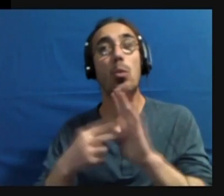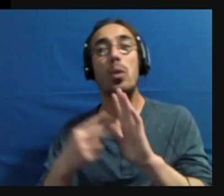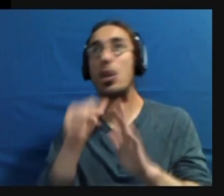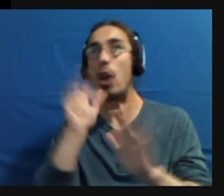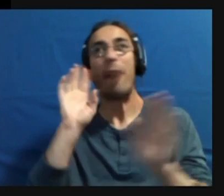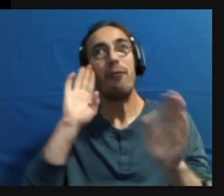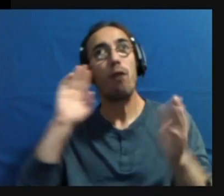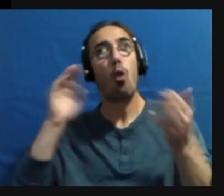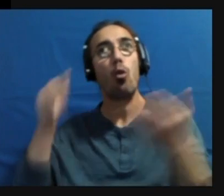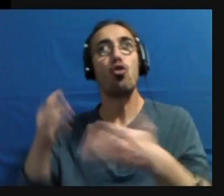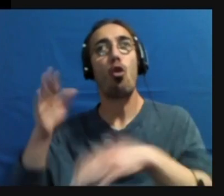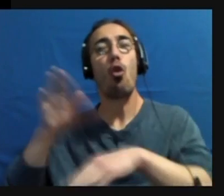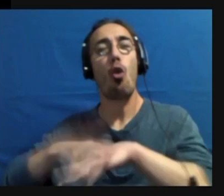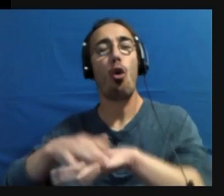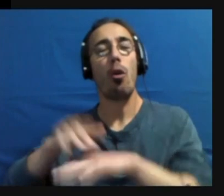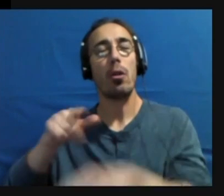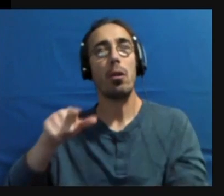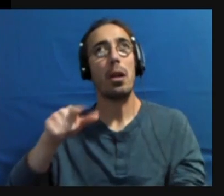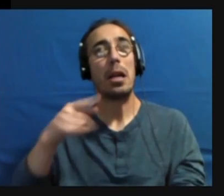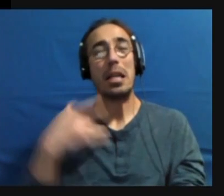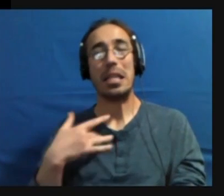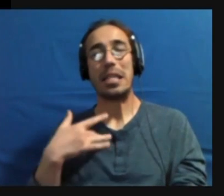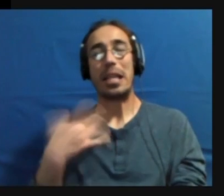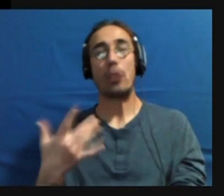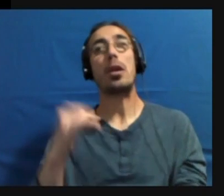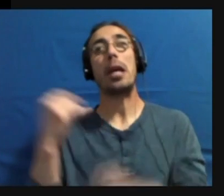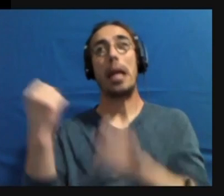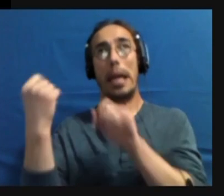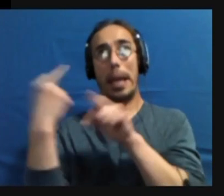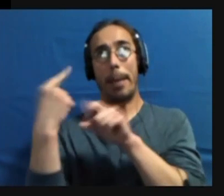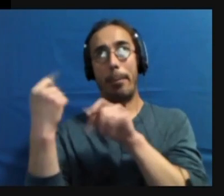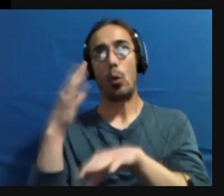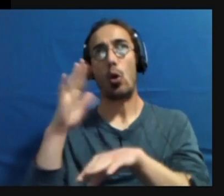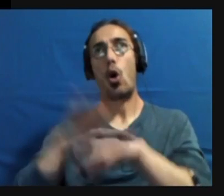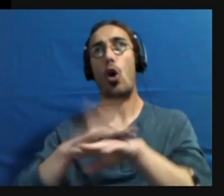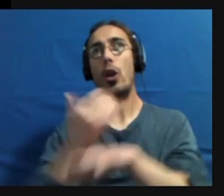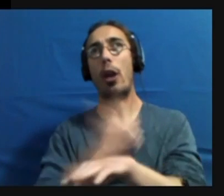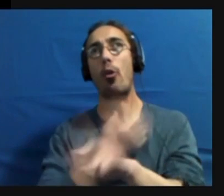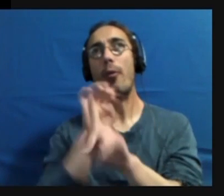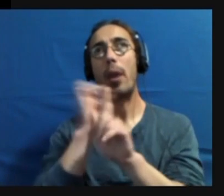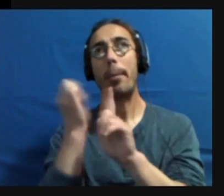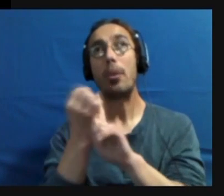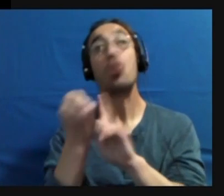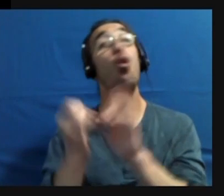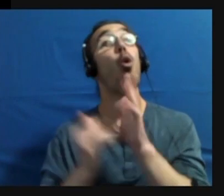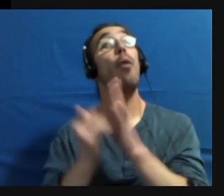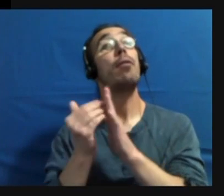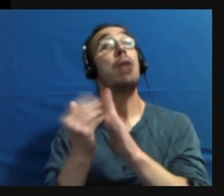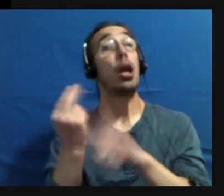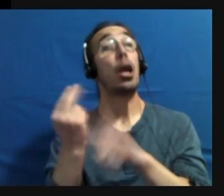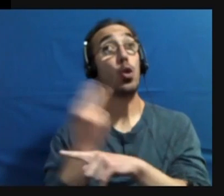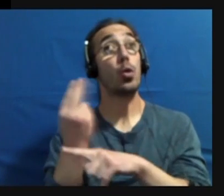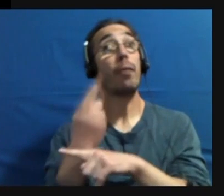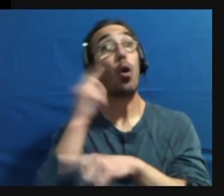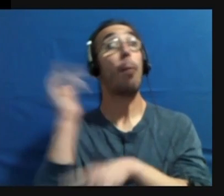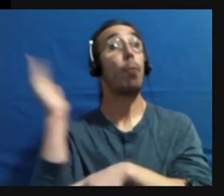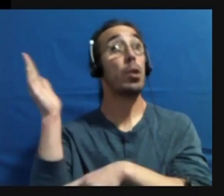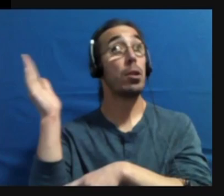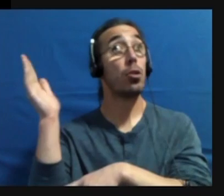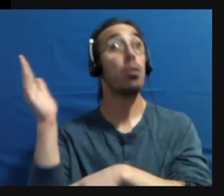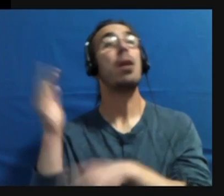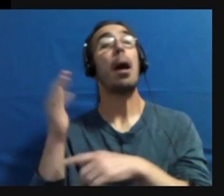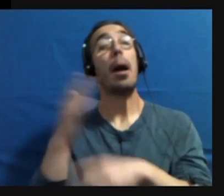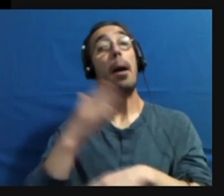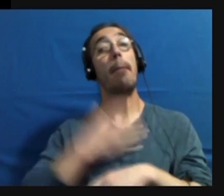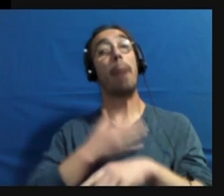the sensory input in our environment. I frequently use during presentations the fact that my